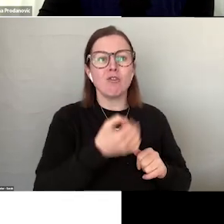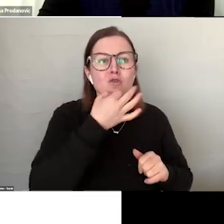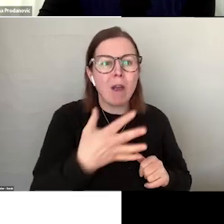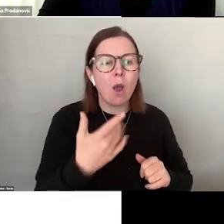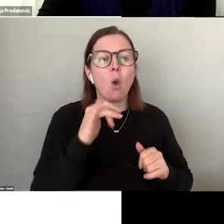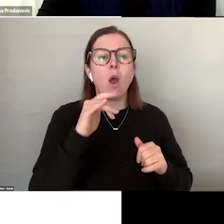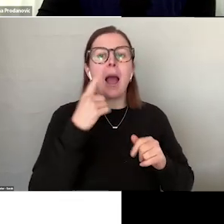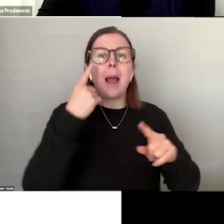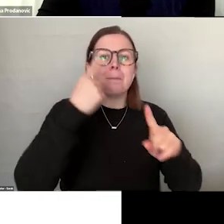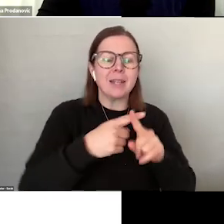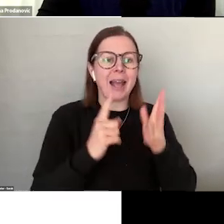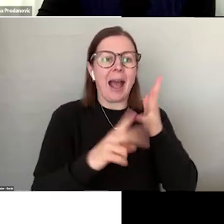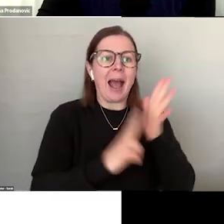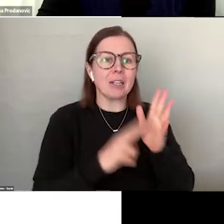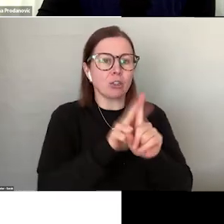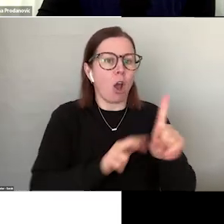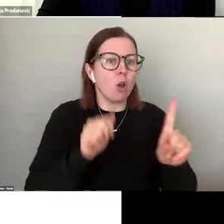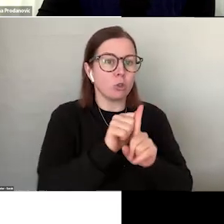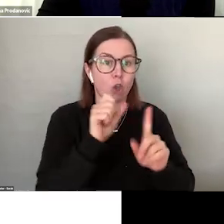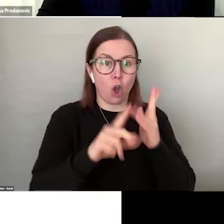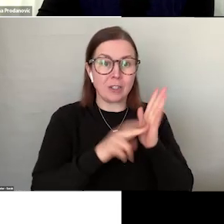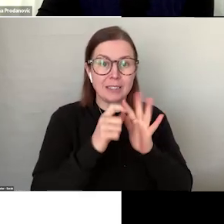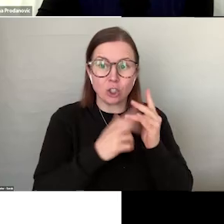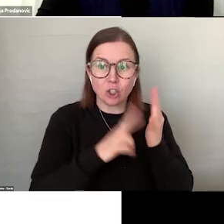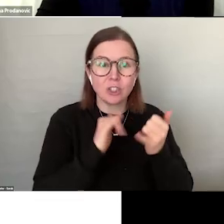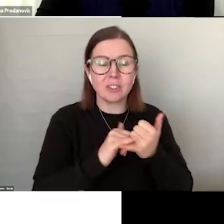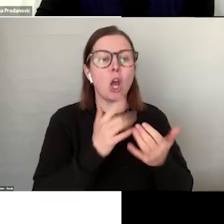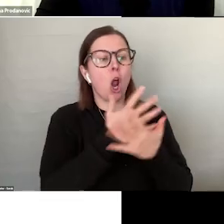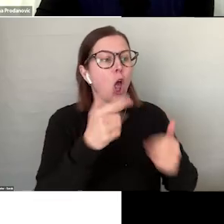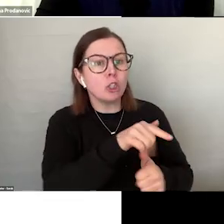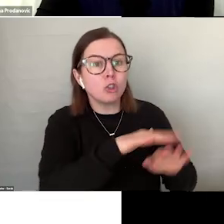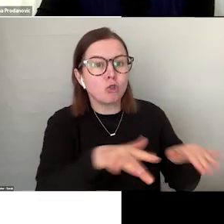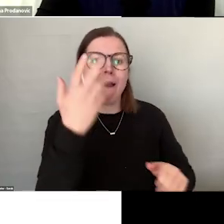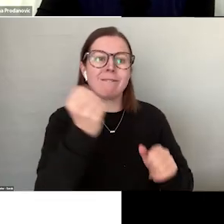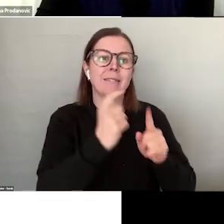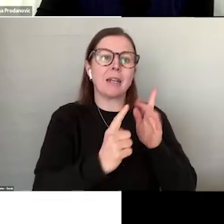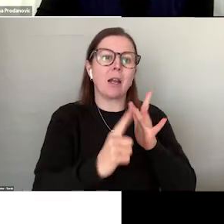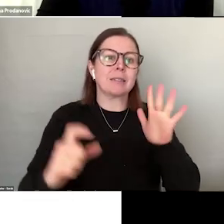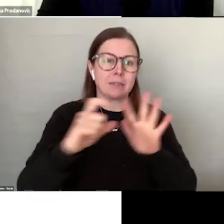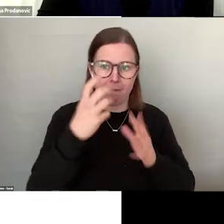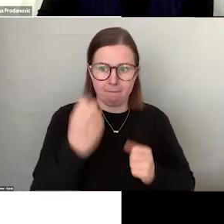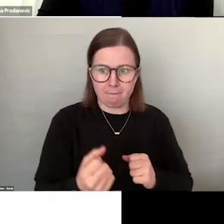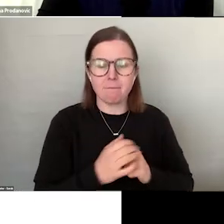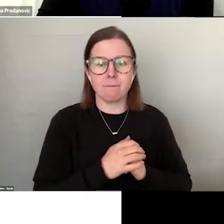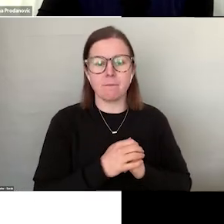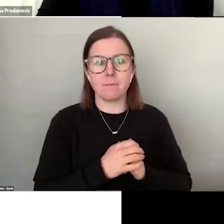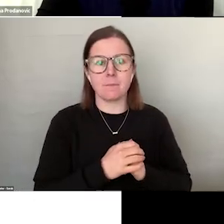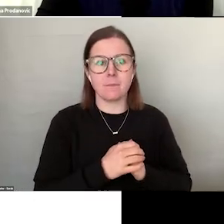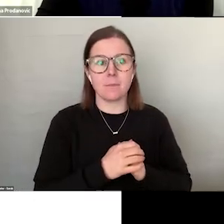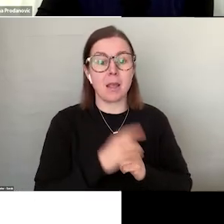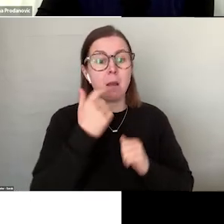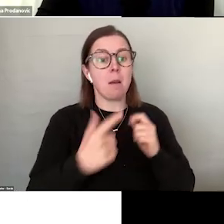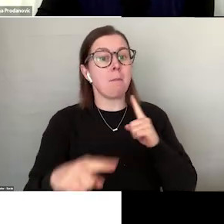undiagnosed conditions. Many of these children had intellectual disability. And the positive outcomes that came from this